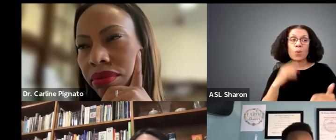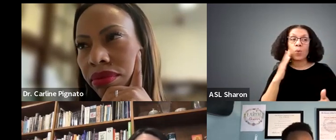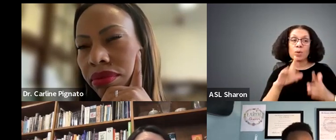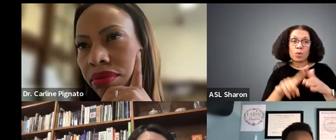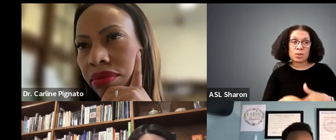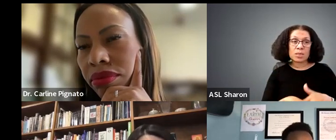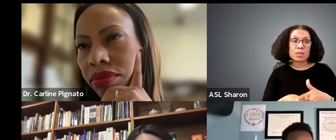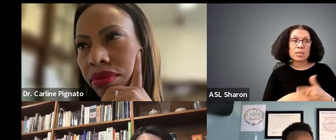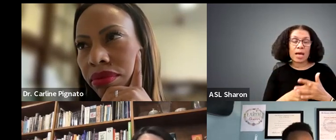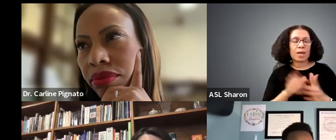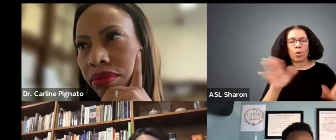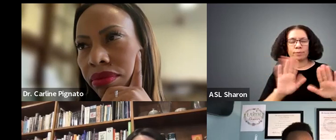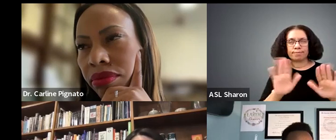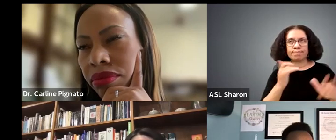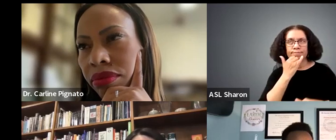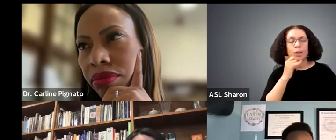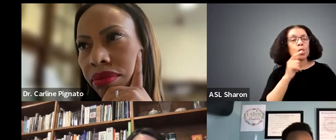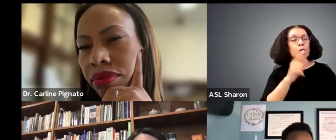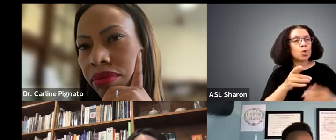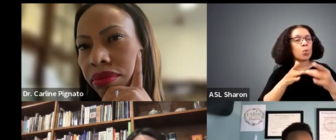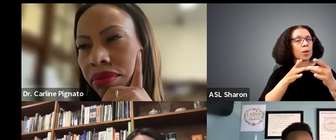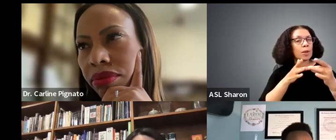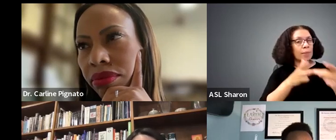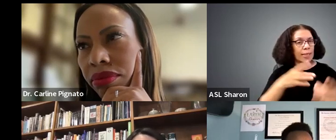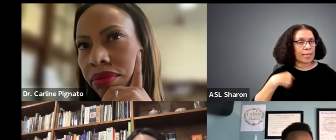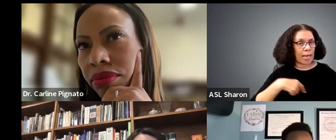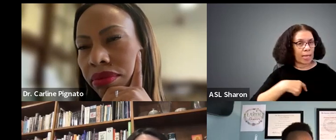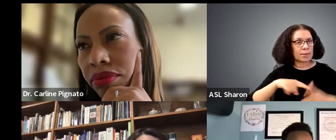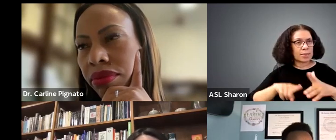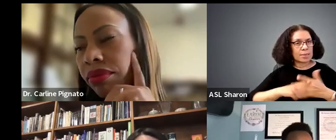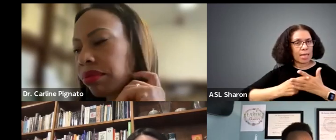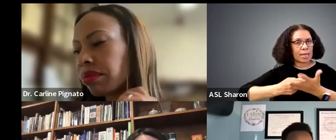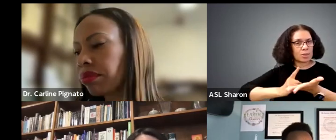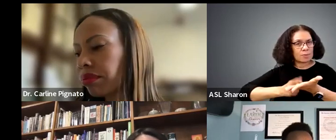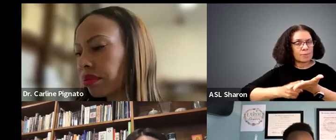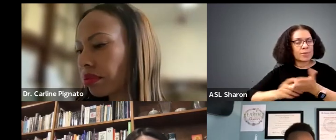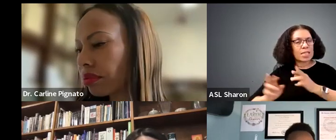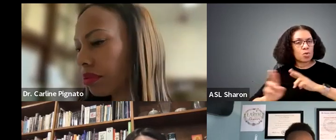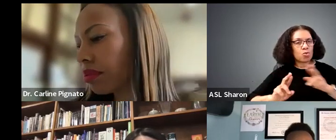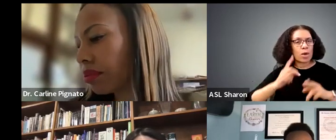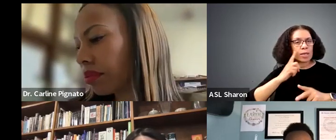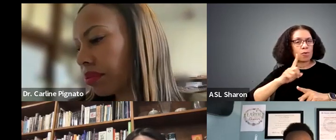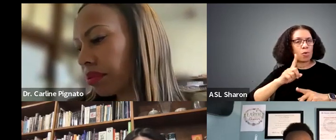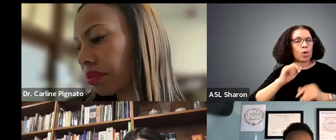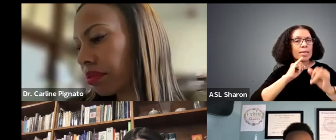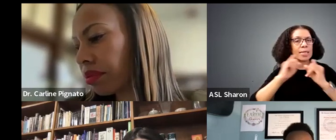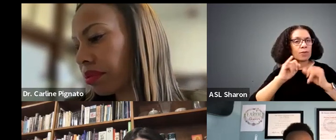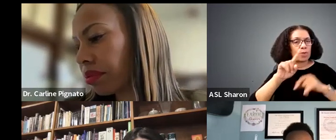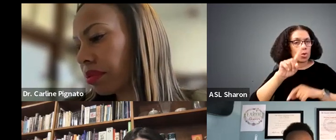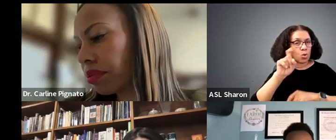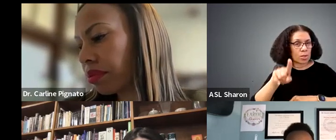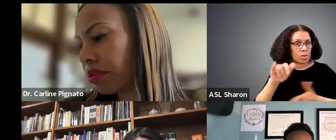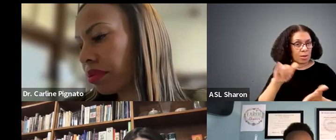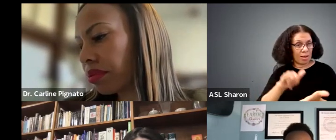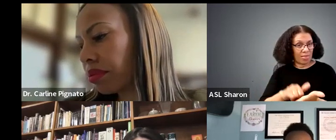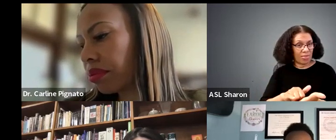on, you would lead us to begin deliberating on our interview questions, and that would happen in executive session.